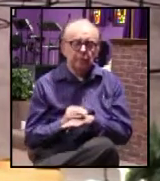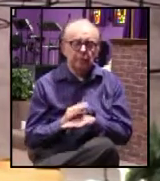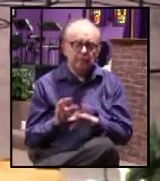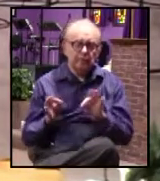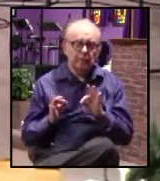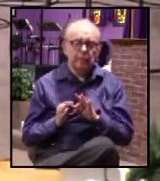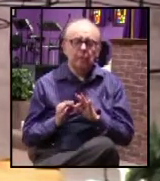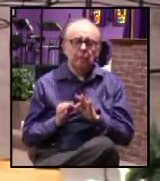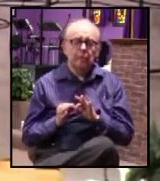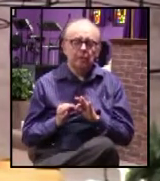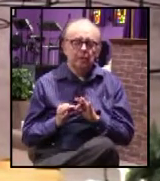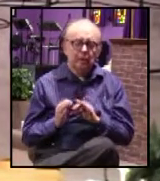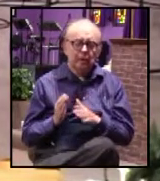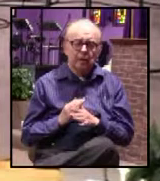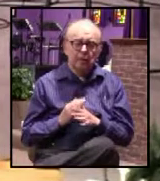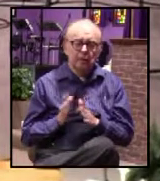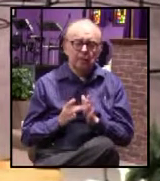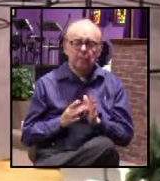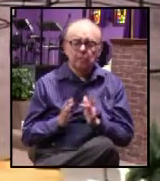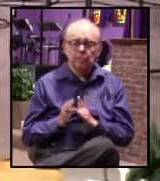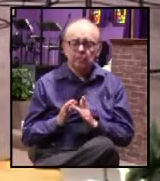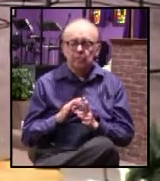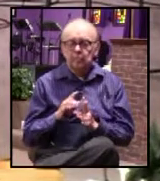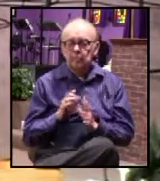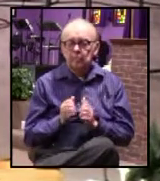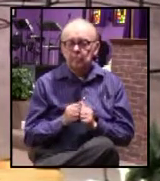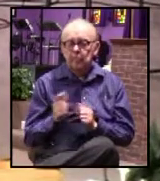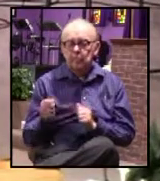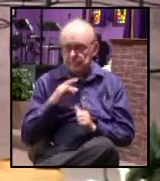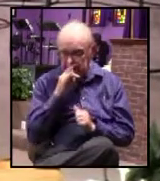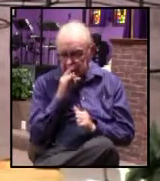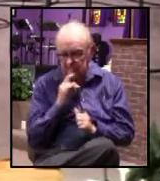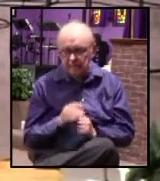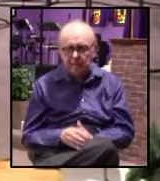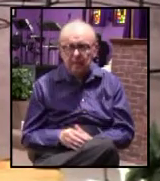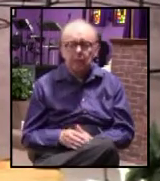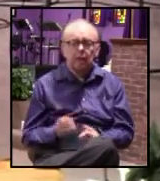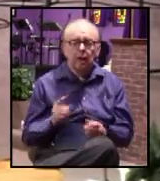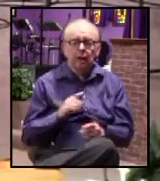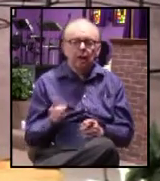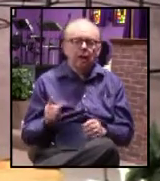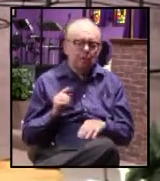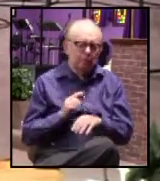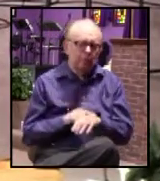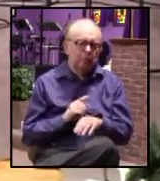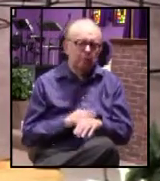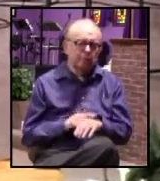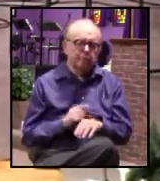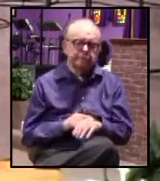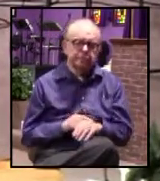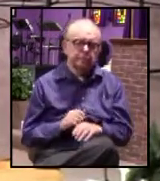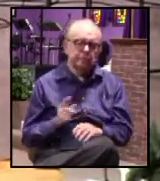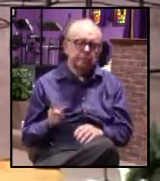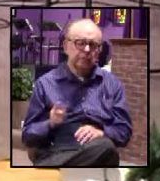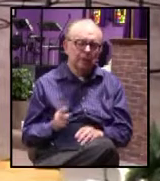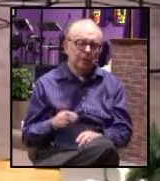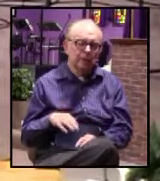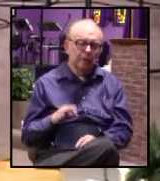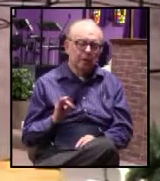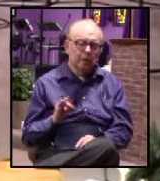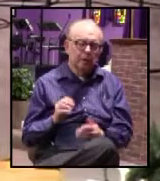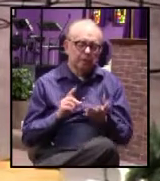field. Sharing Jesus with those kids. How many times are you going to pick